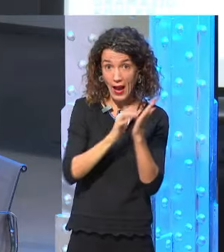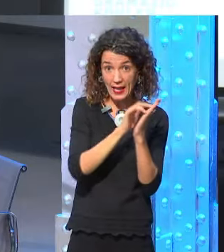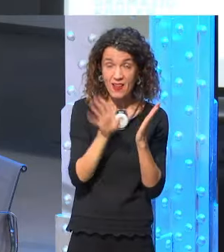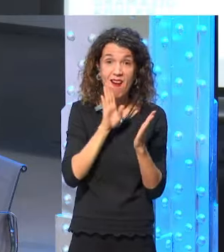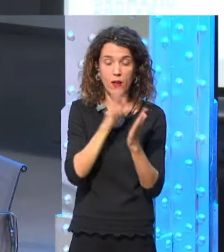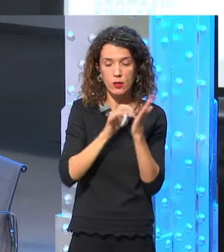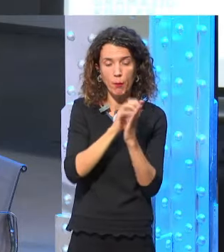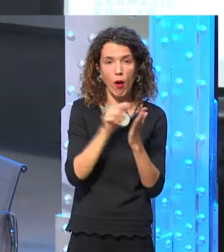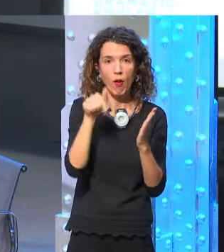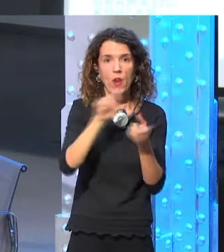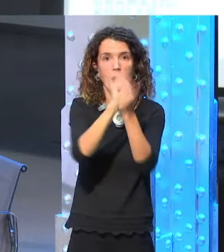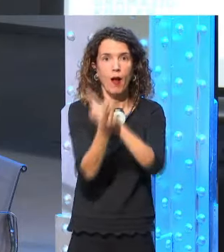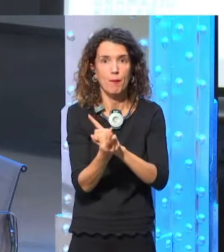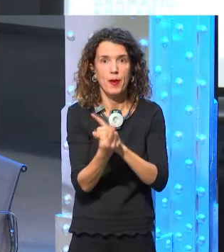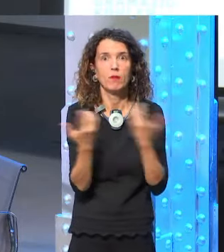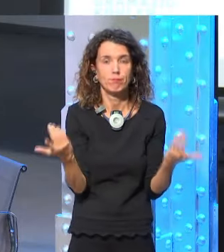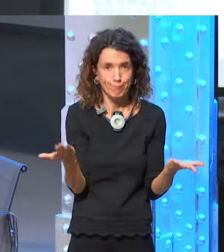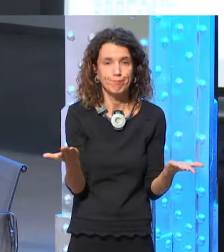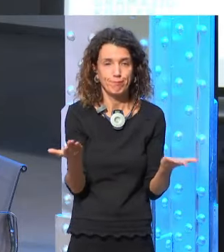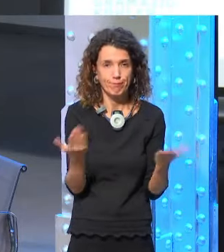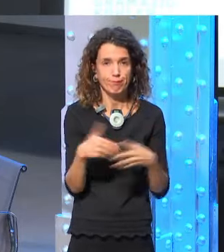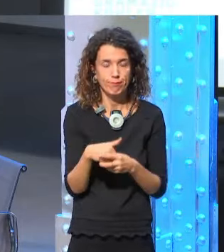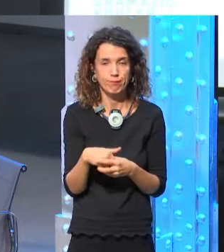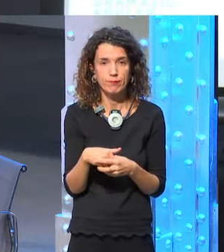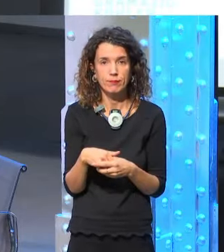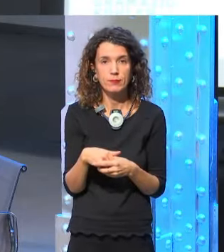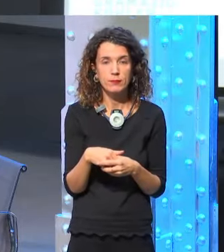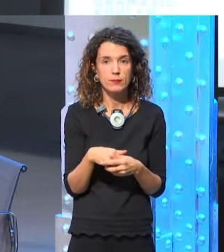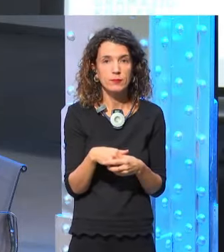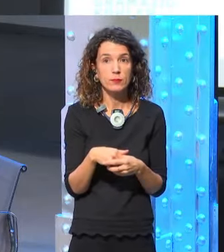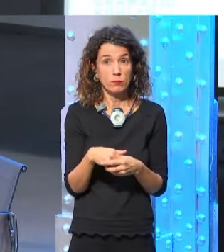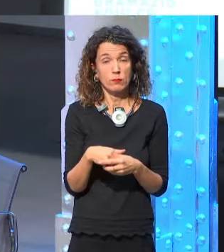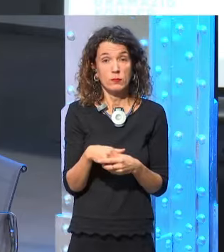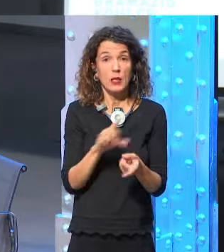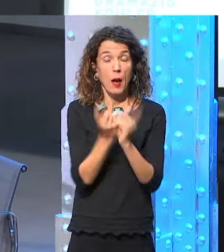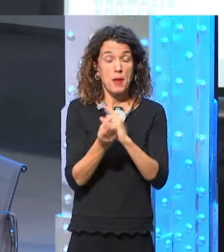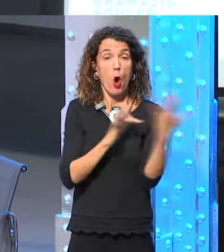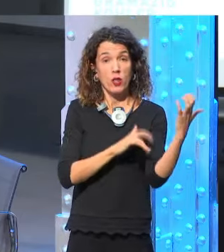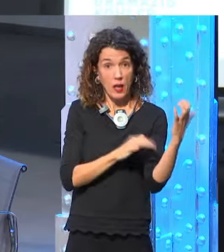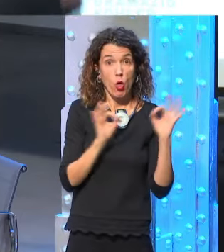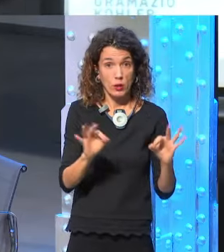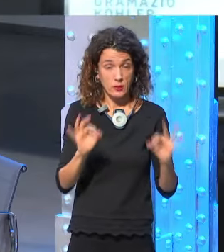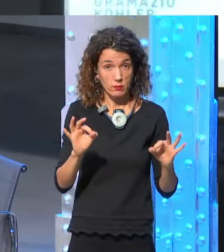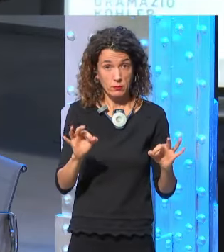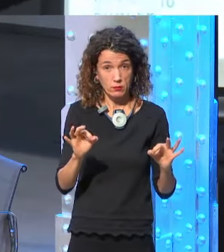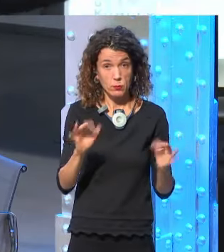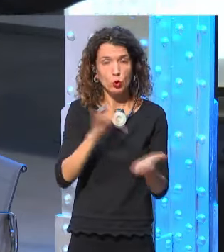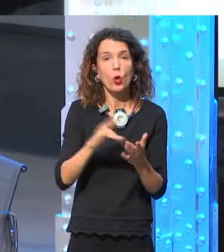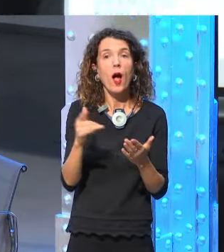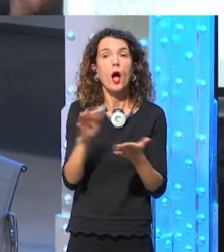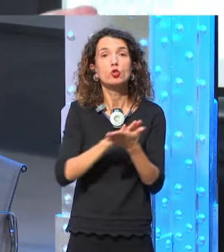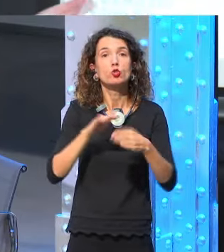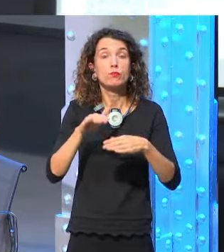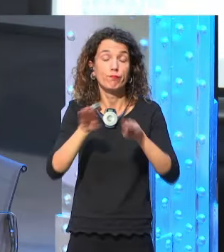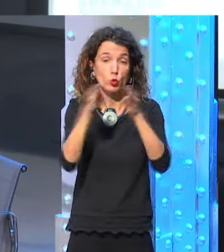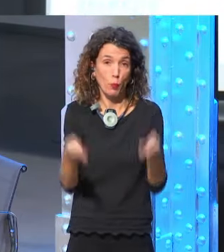then this computer-driven mill takes off this tabletop. And the tabletop is